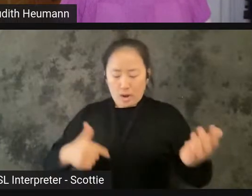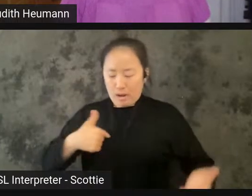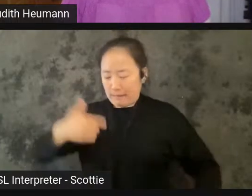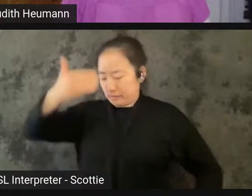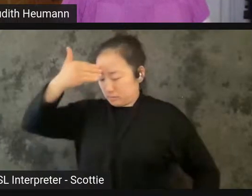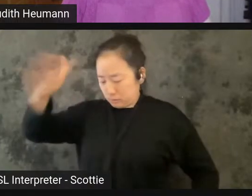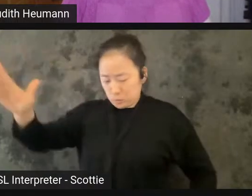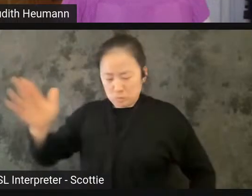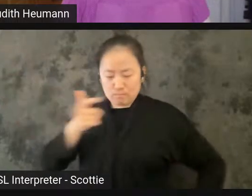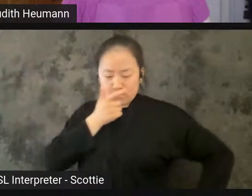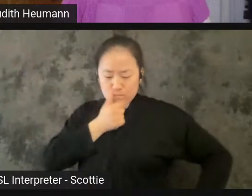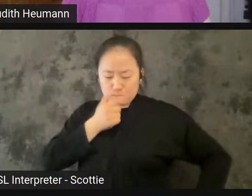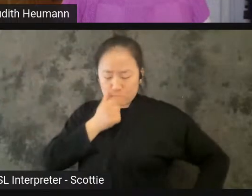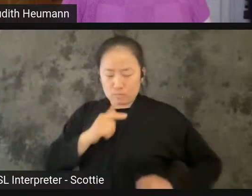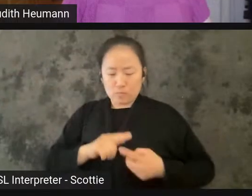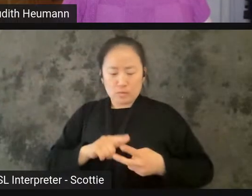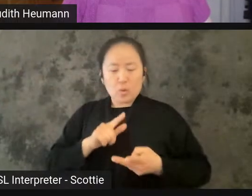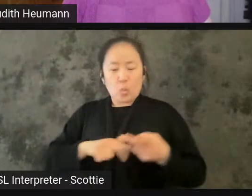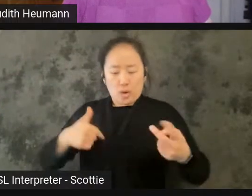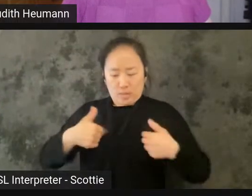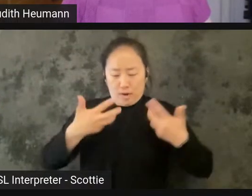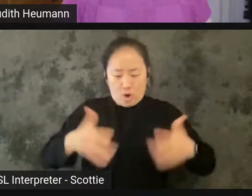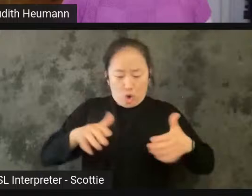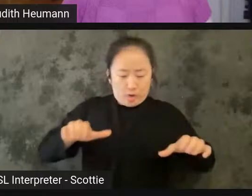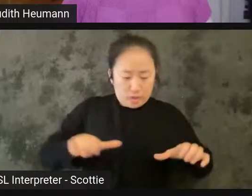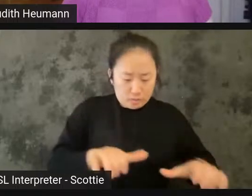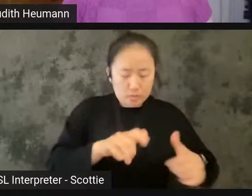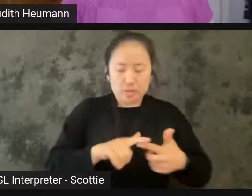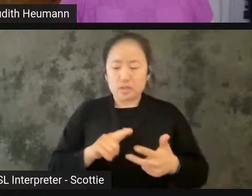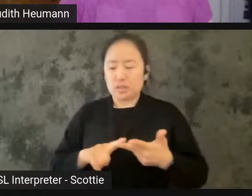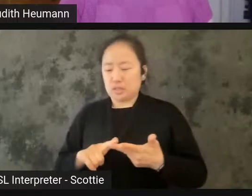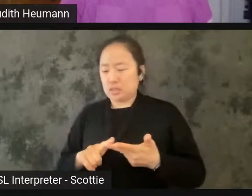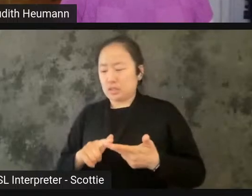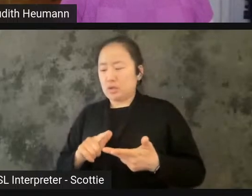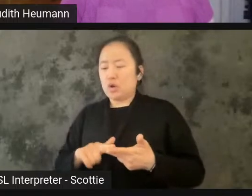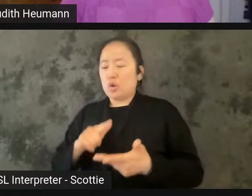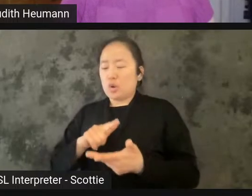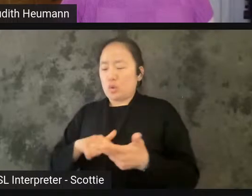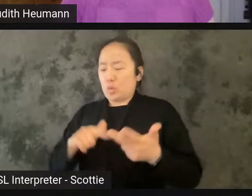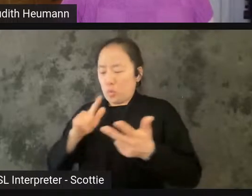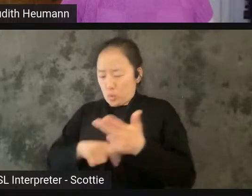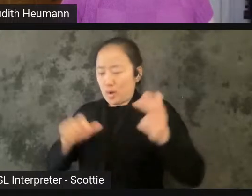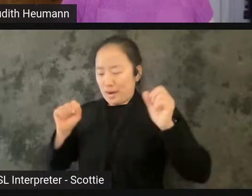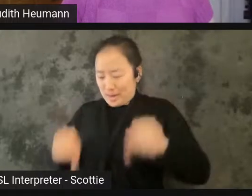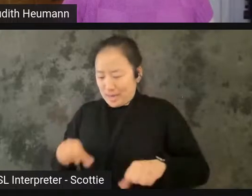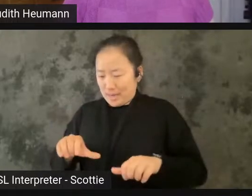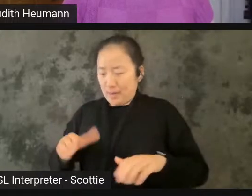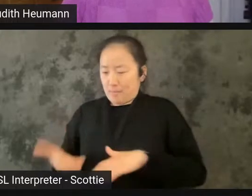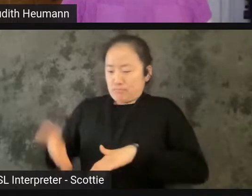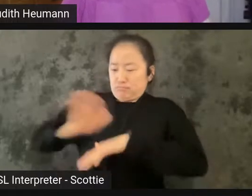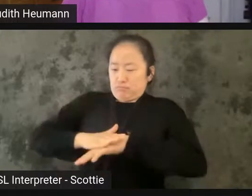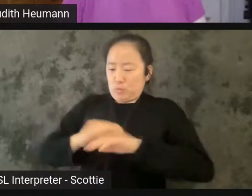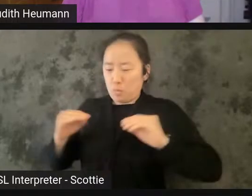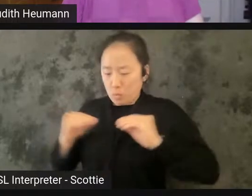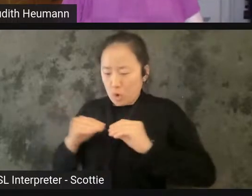doing and what more you could be doing with the knowledge that you have today, doing it in conjunction with others.